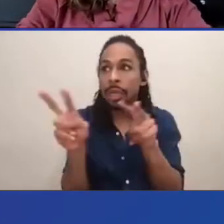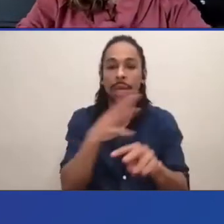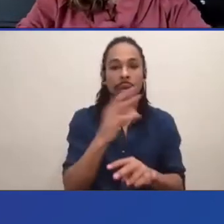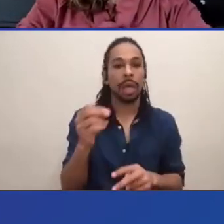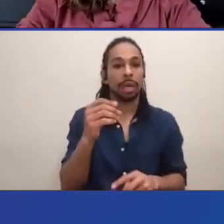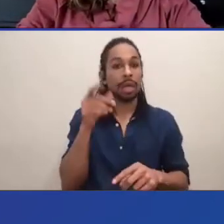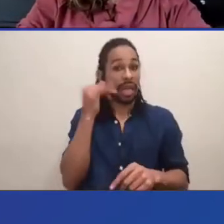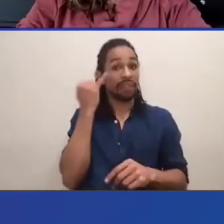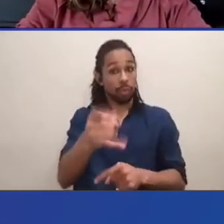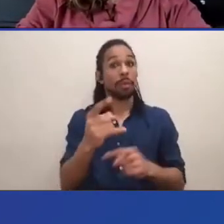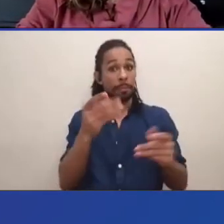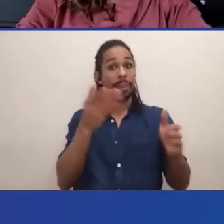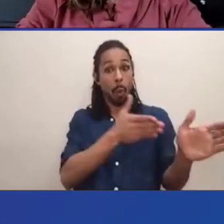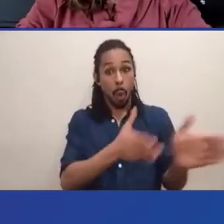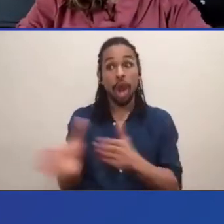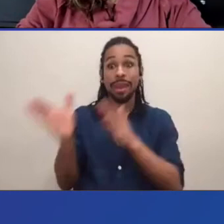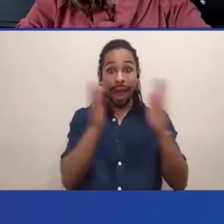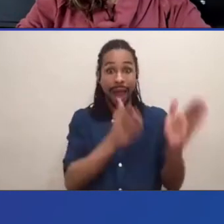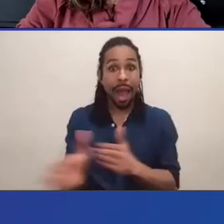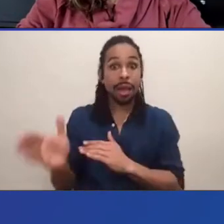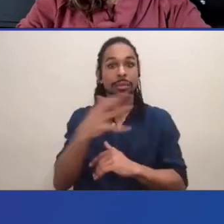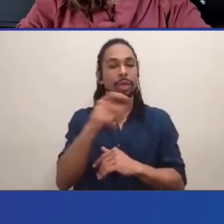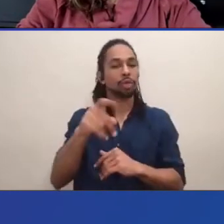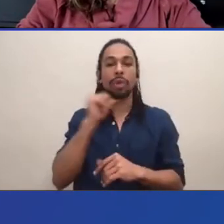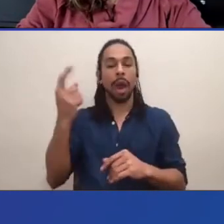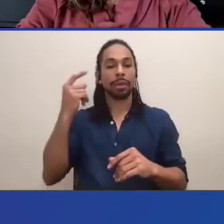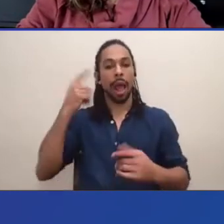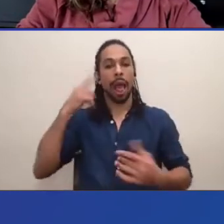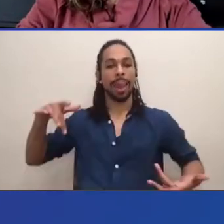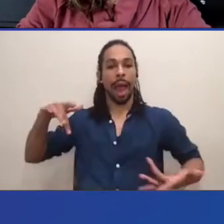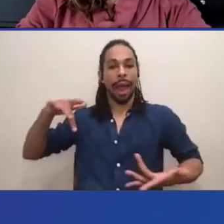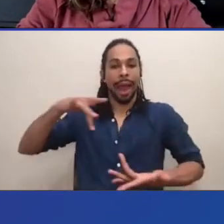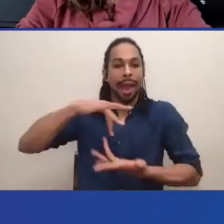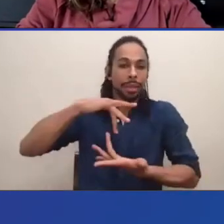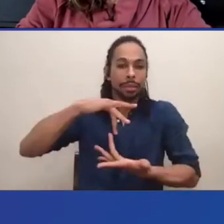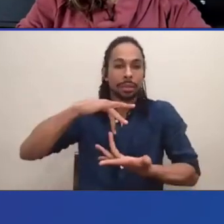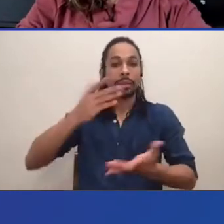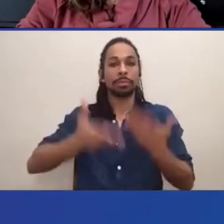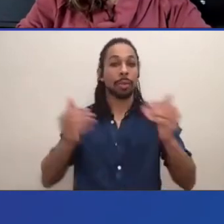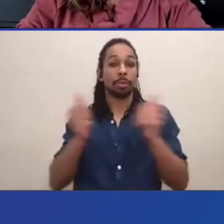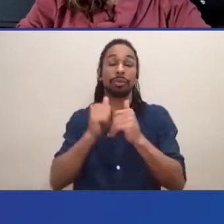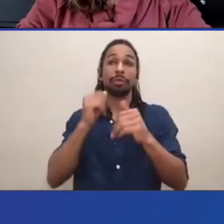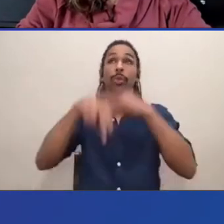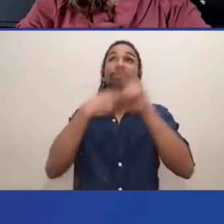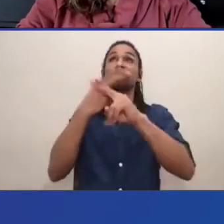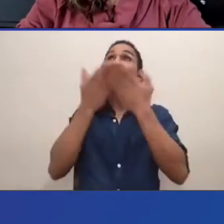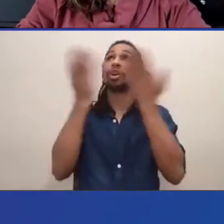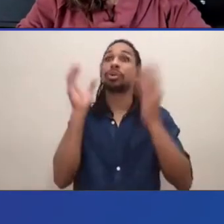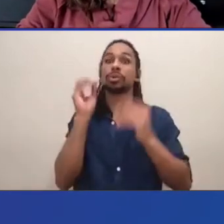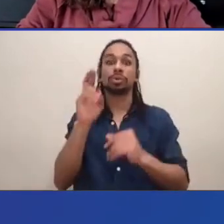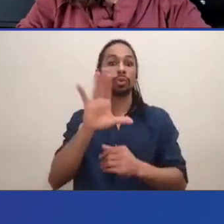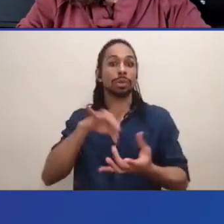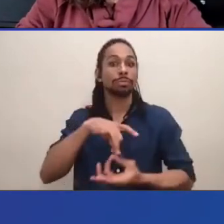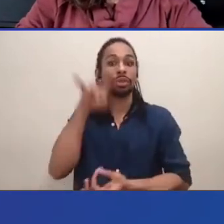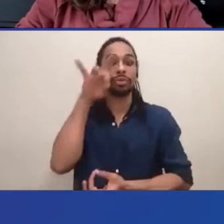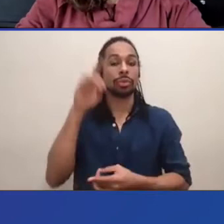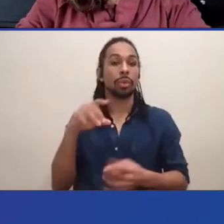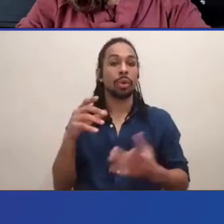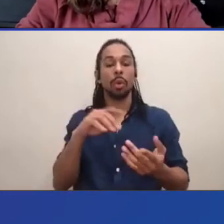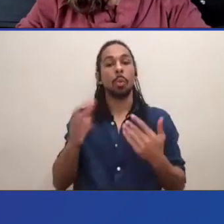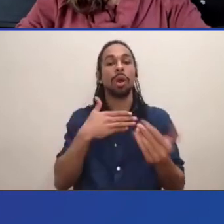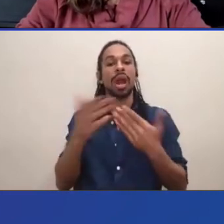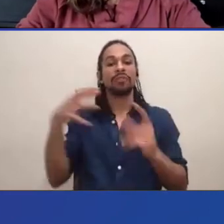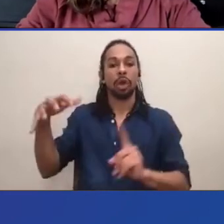aligned, and that alignment maybe with the universe or whatever you know is your covering, right?